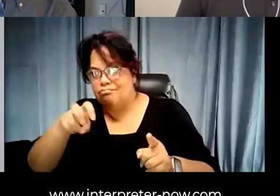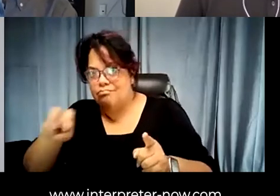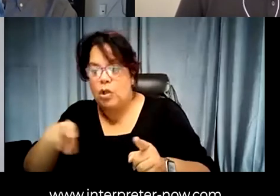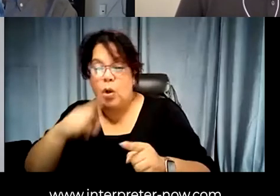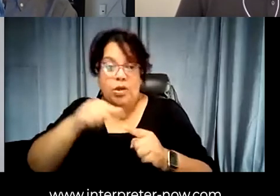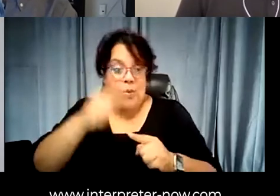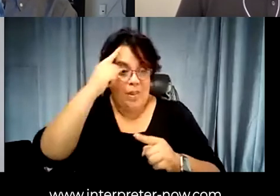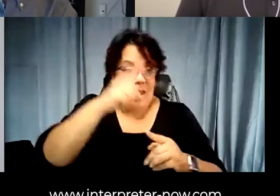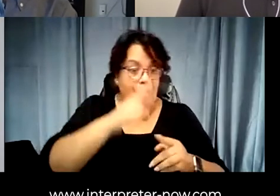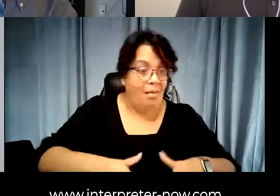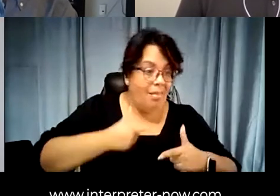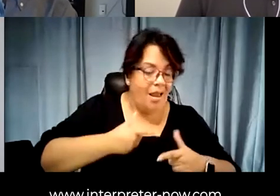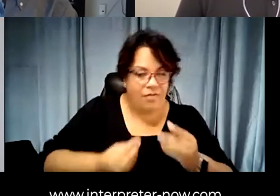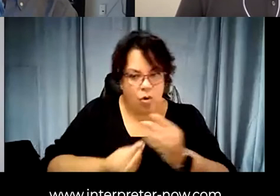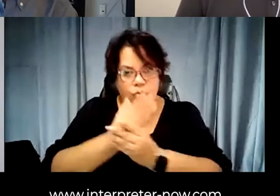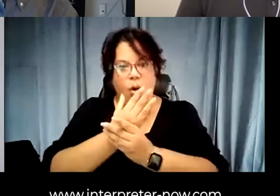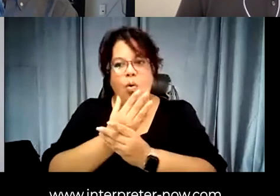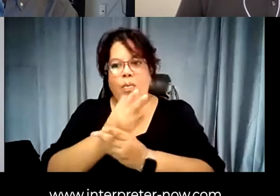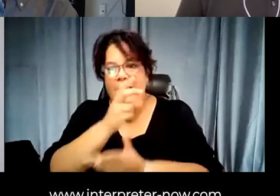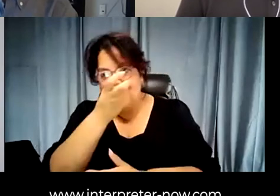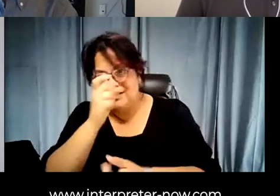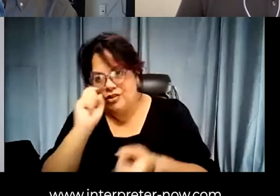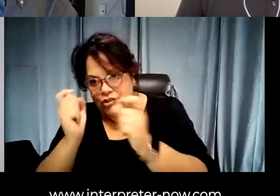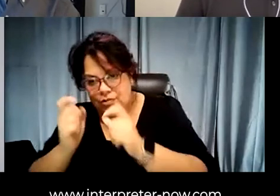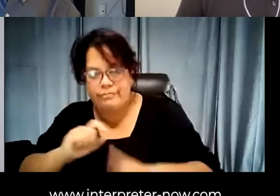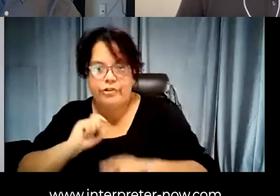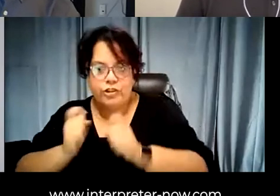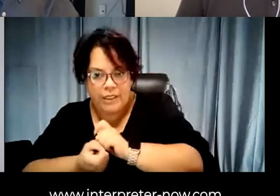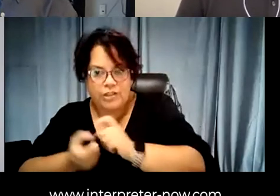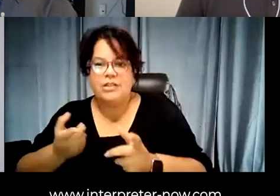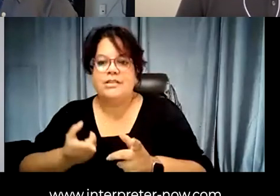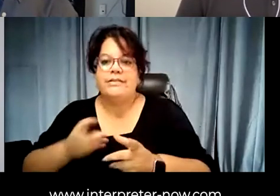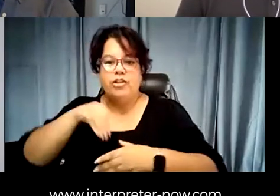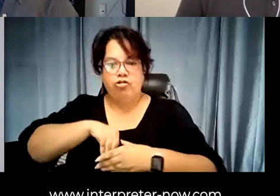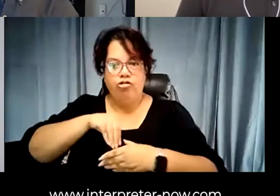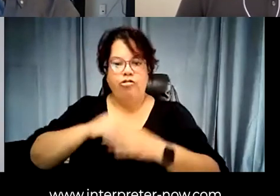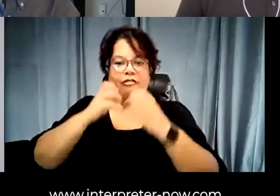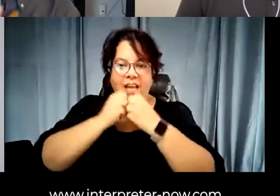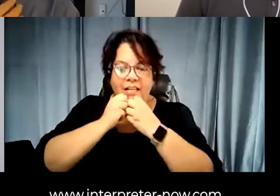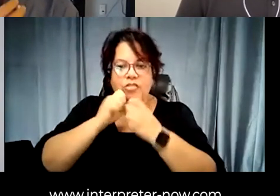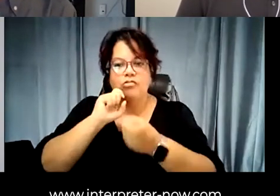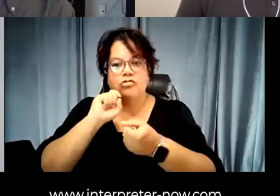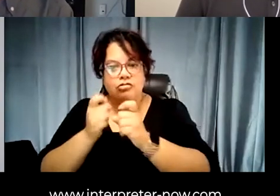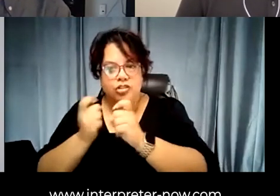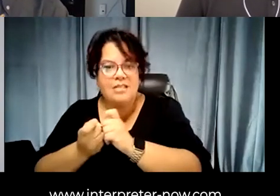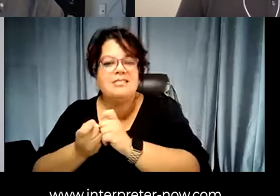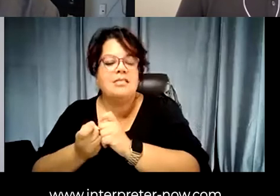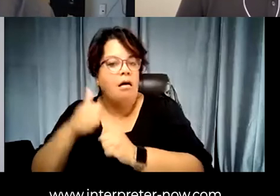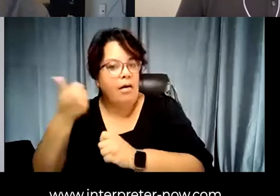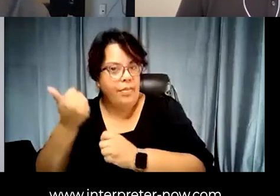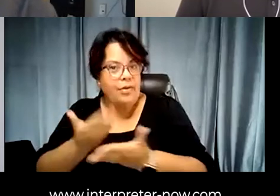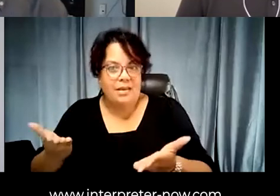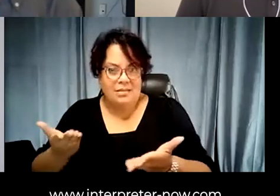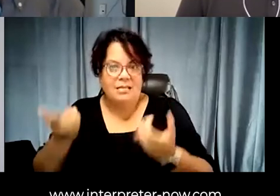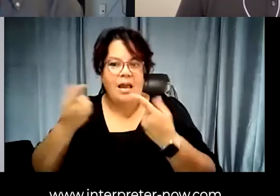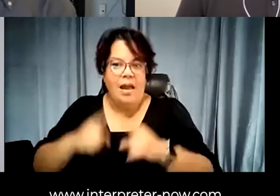and changes in internal values, which is another big thing that has been going on over the past year with people as things are coming